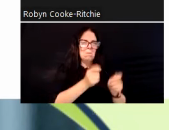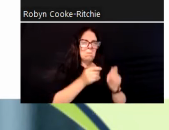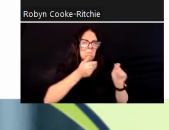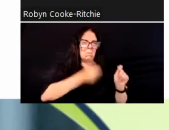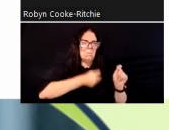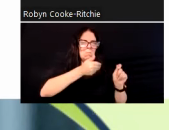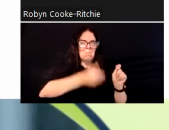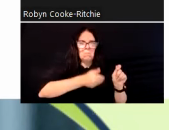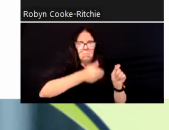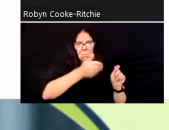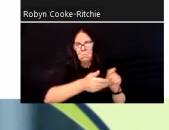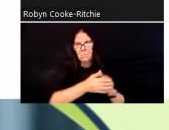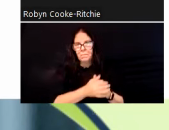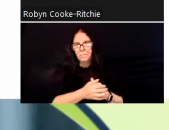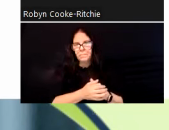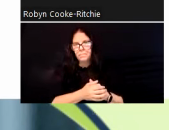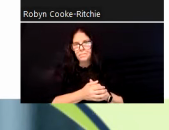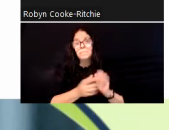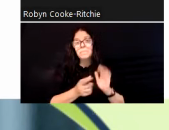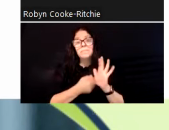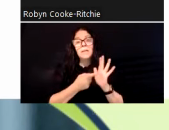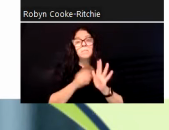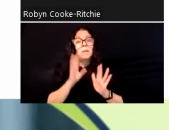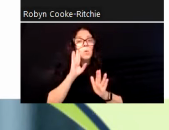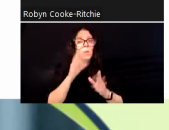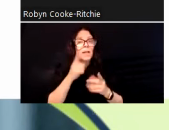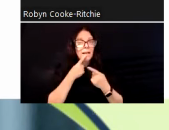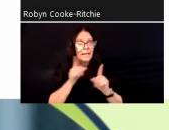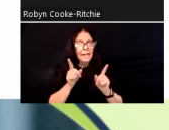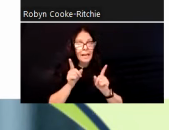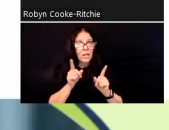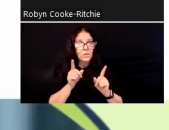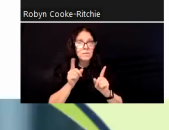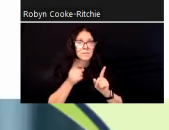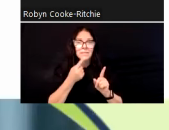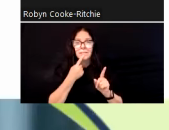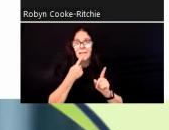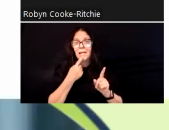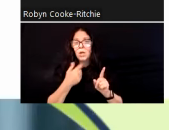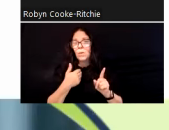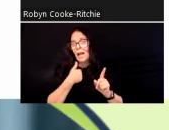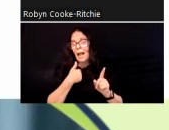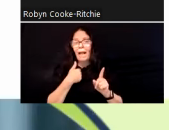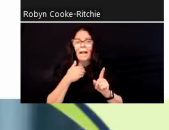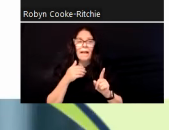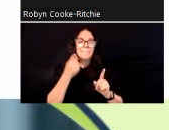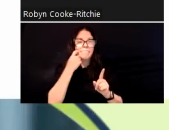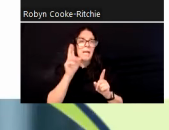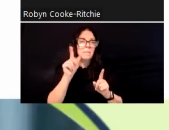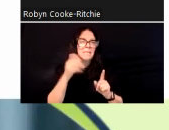And sometimes they will send an announcement saying we have updated the participant registration form. Please access the most current